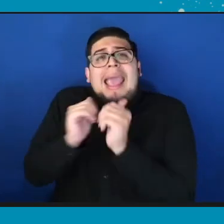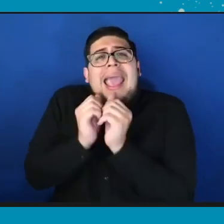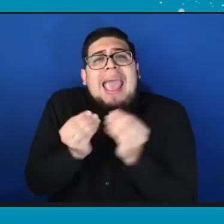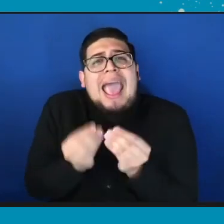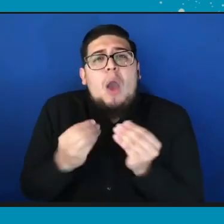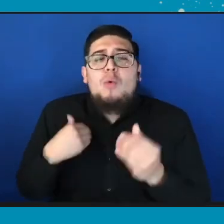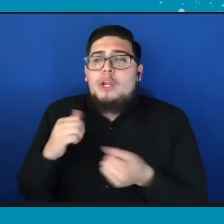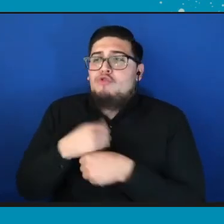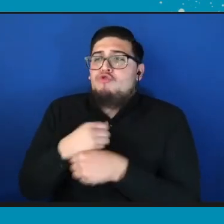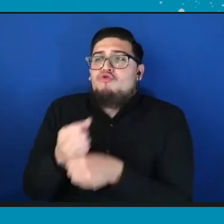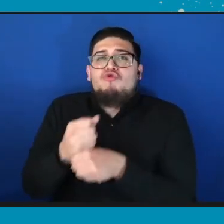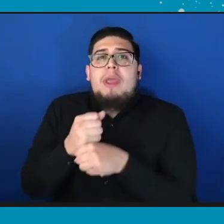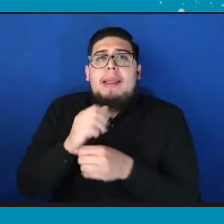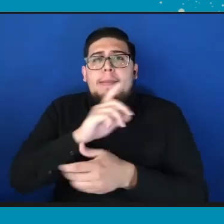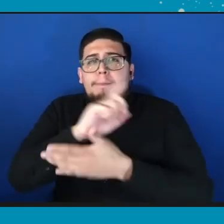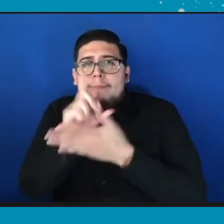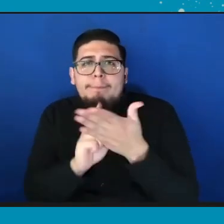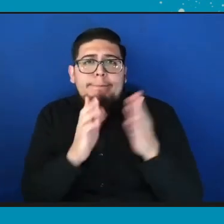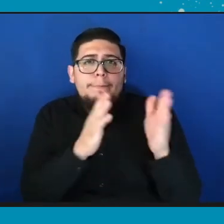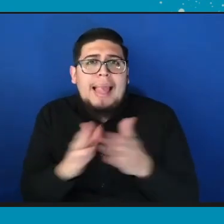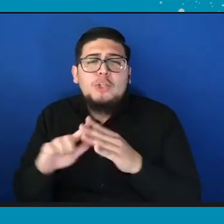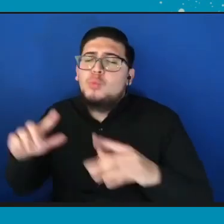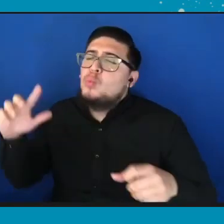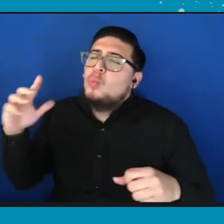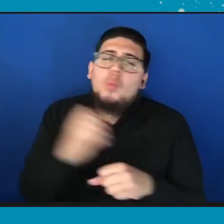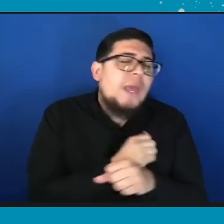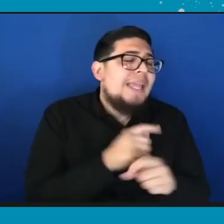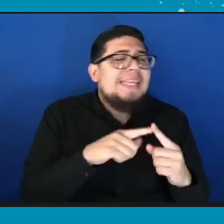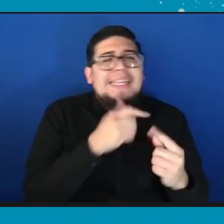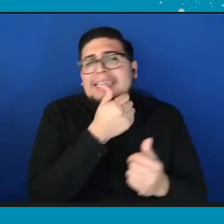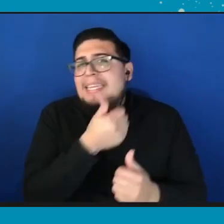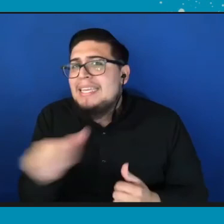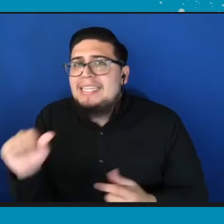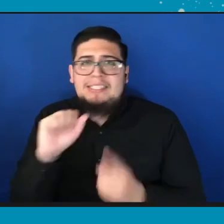blueprint to win under any circumstances.